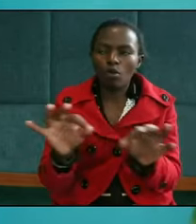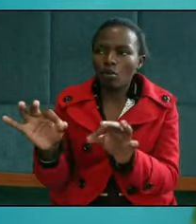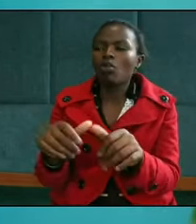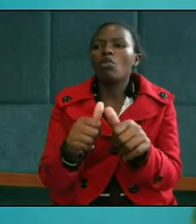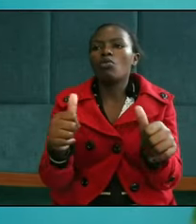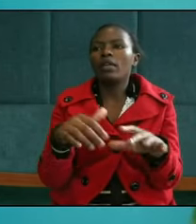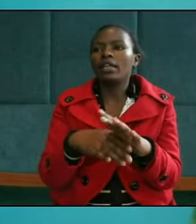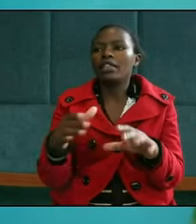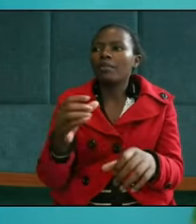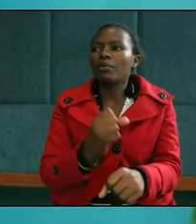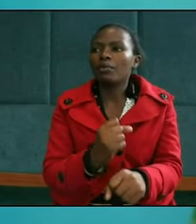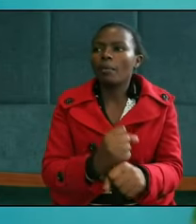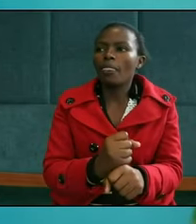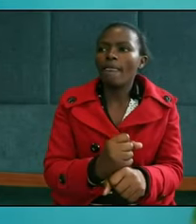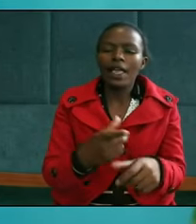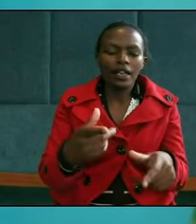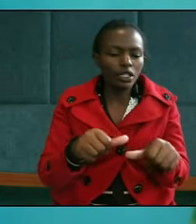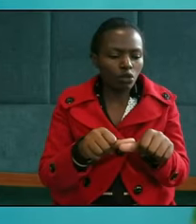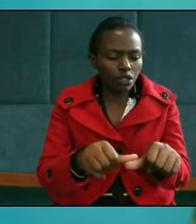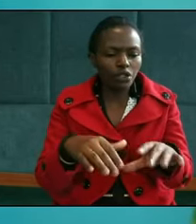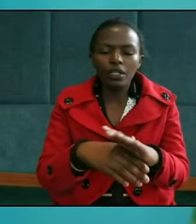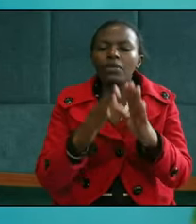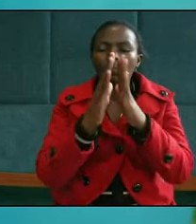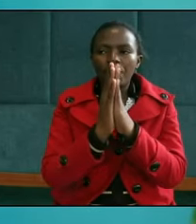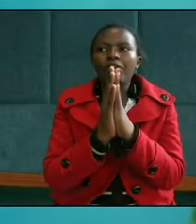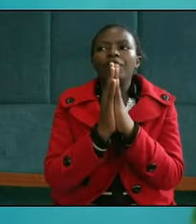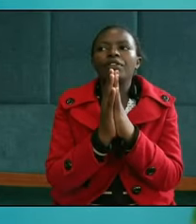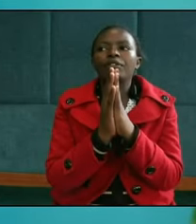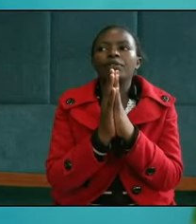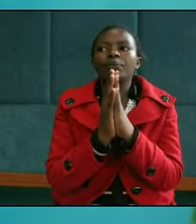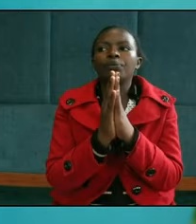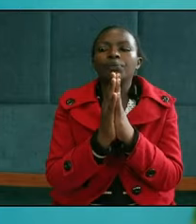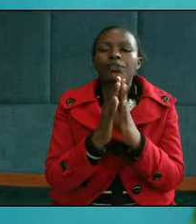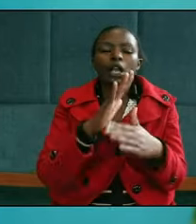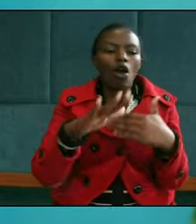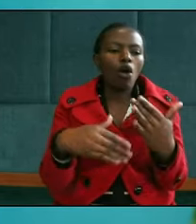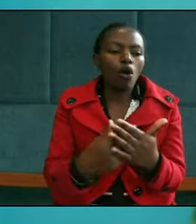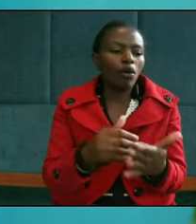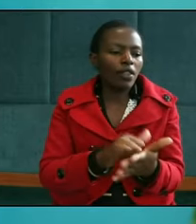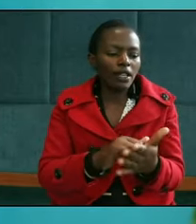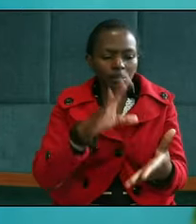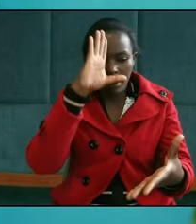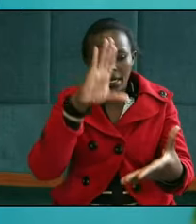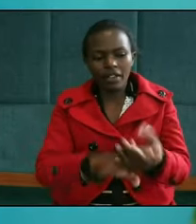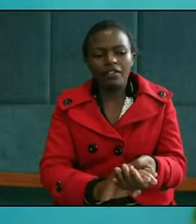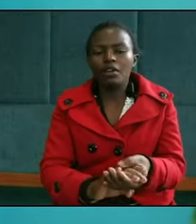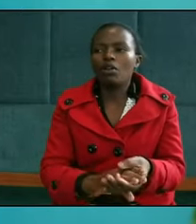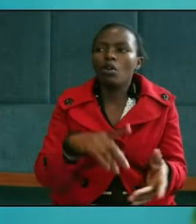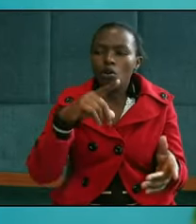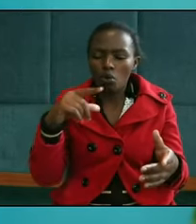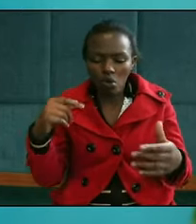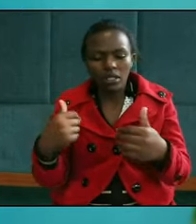and the fellowship. It continued in prayer. All who believed were together. All